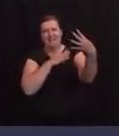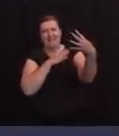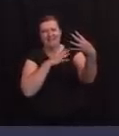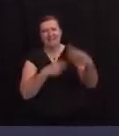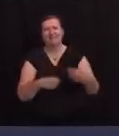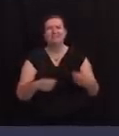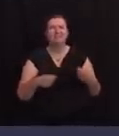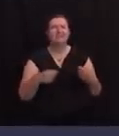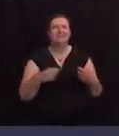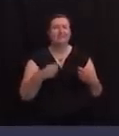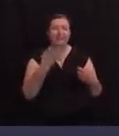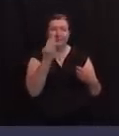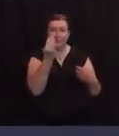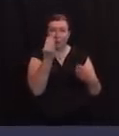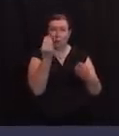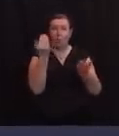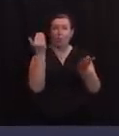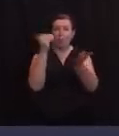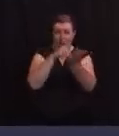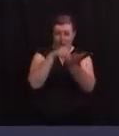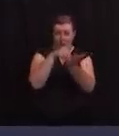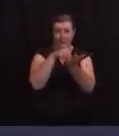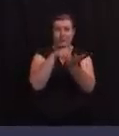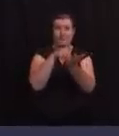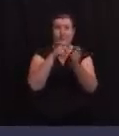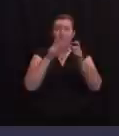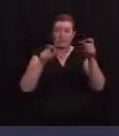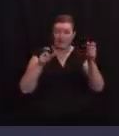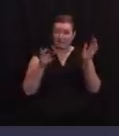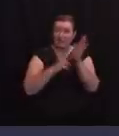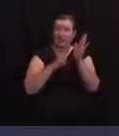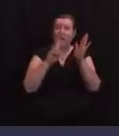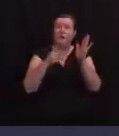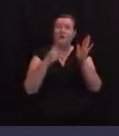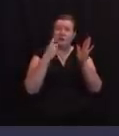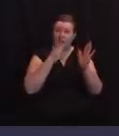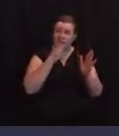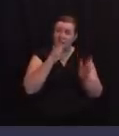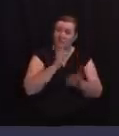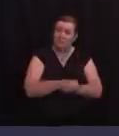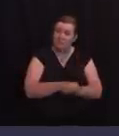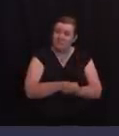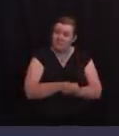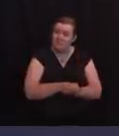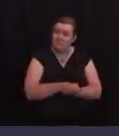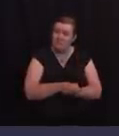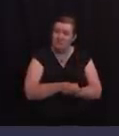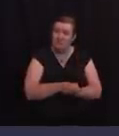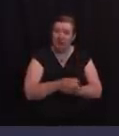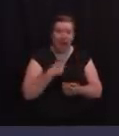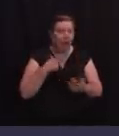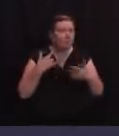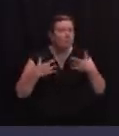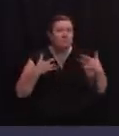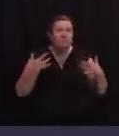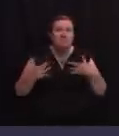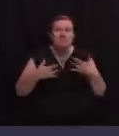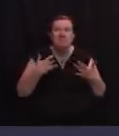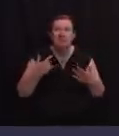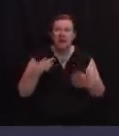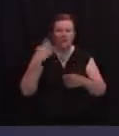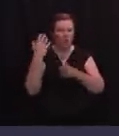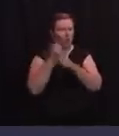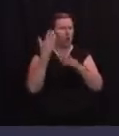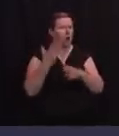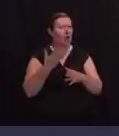up for the dinner, and we're very excited about it. We have a winner. We've not said who it is